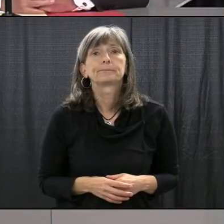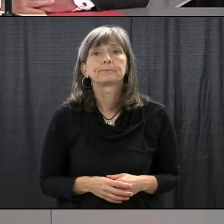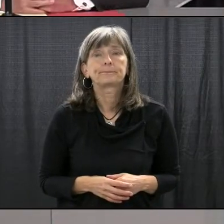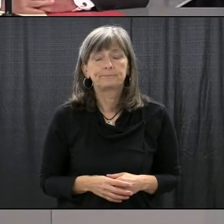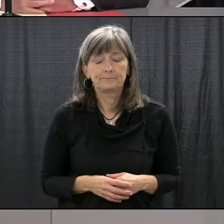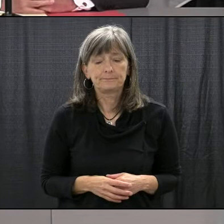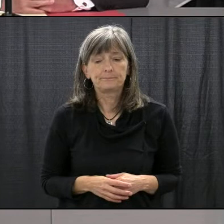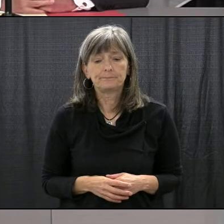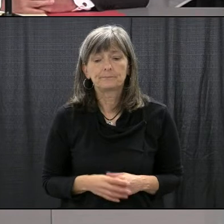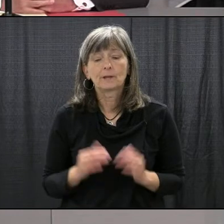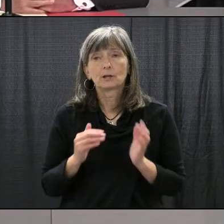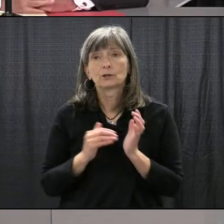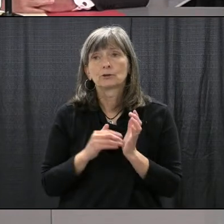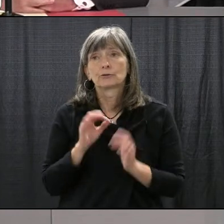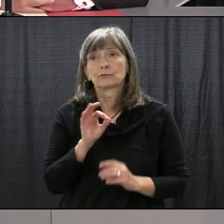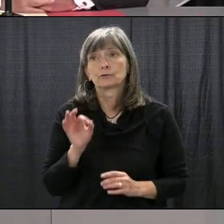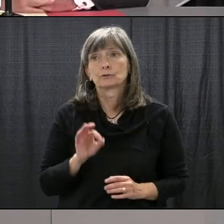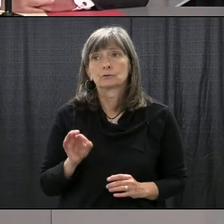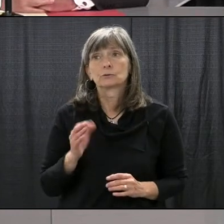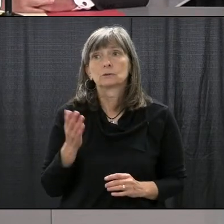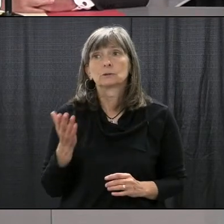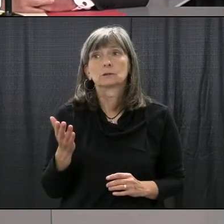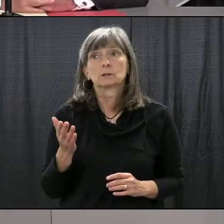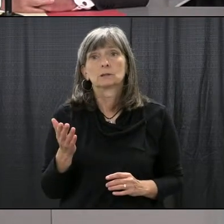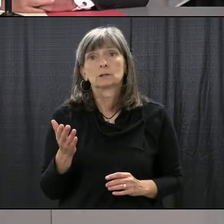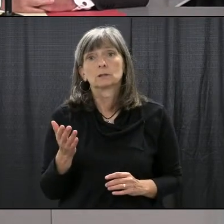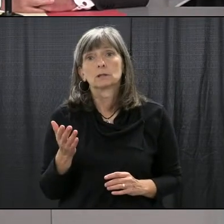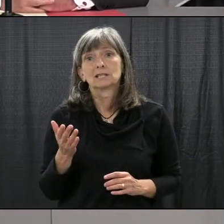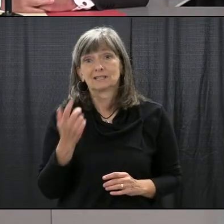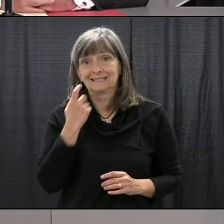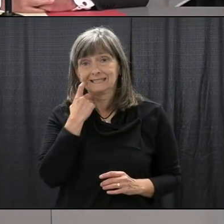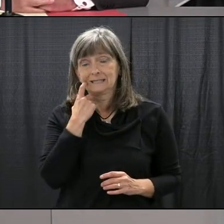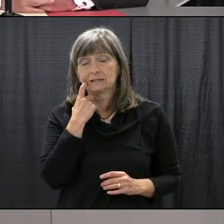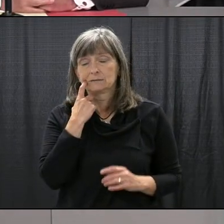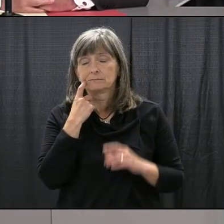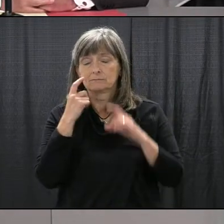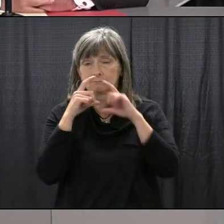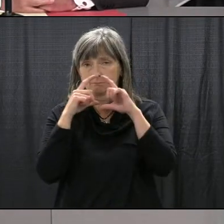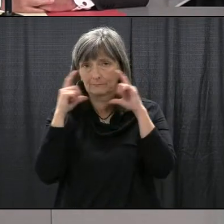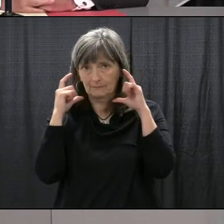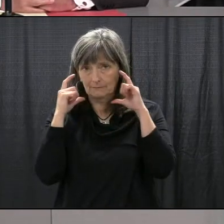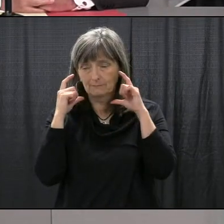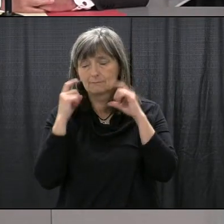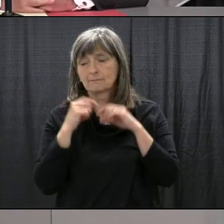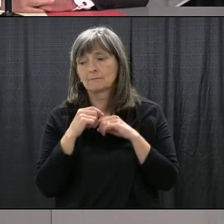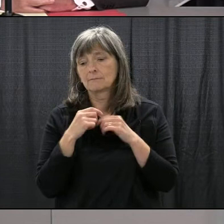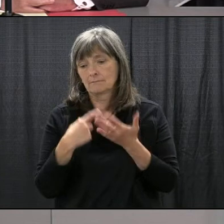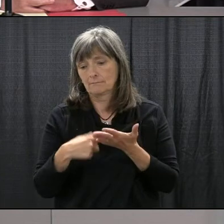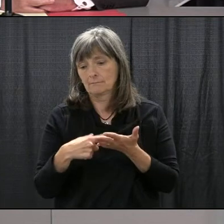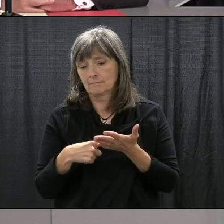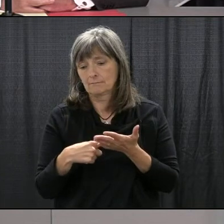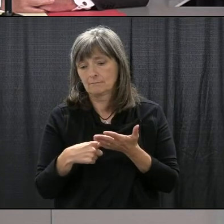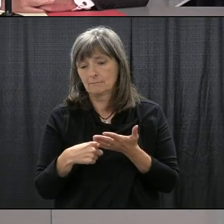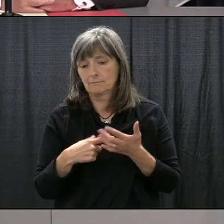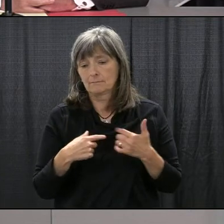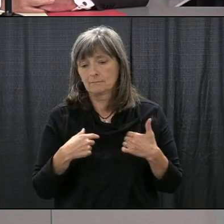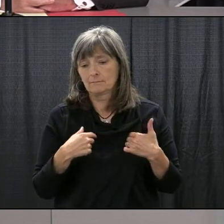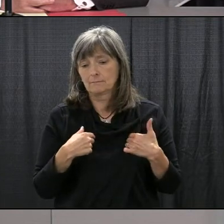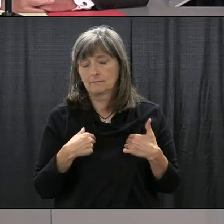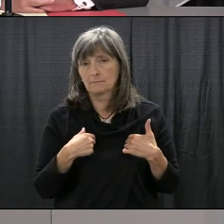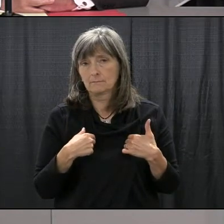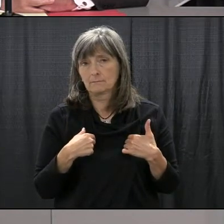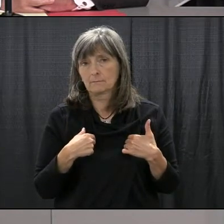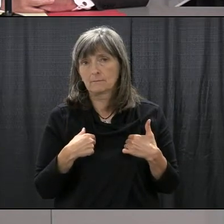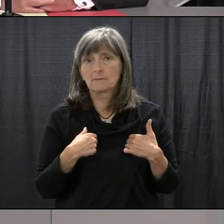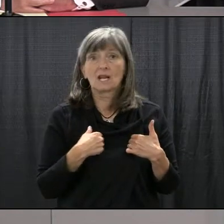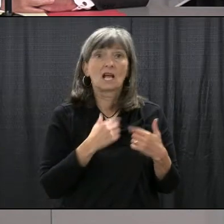Thank you. And Dr. Fitzgerald, you just talked about masks. I'm seeing online in particular, a